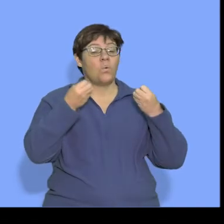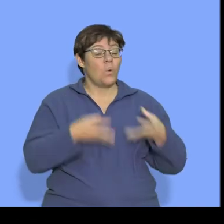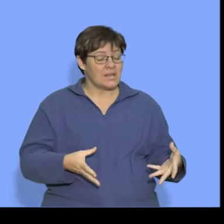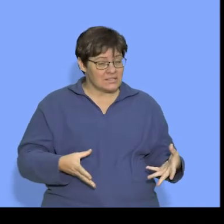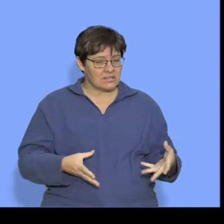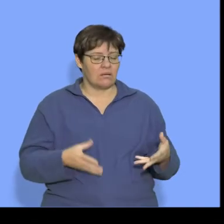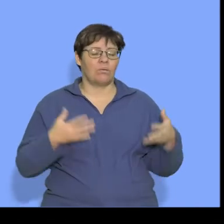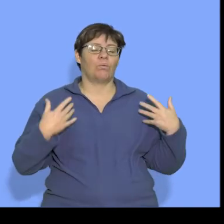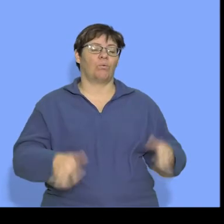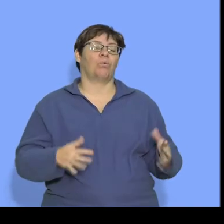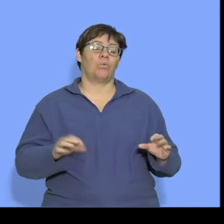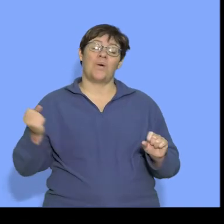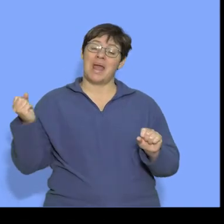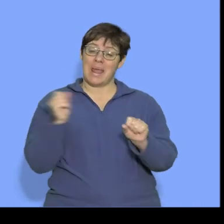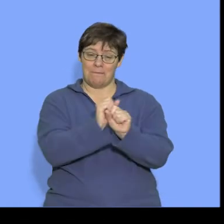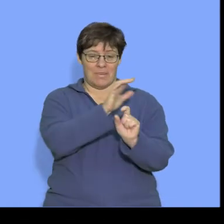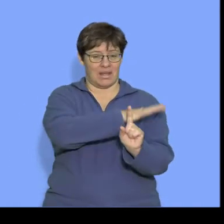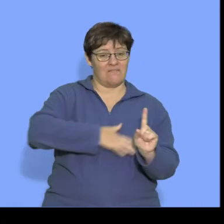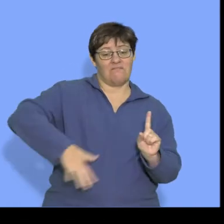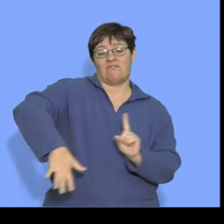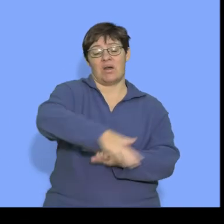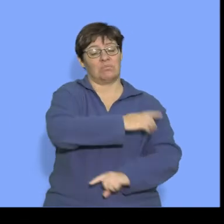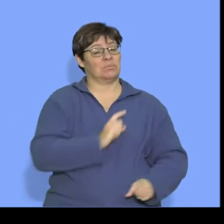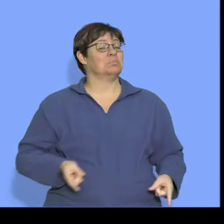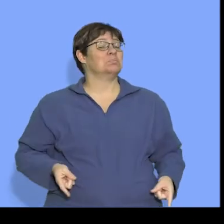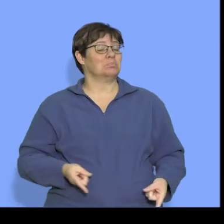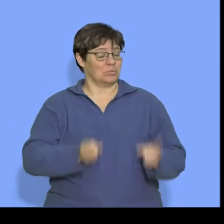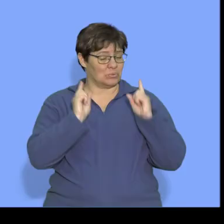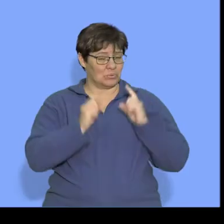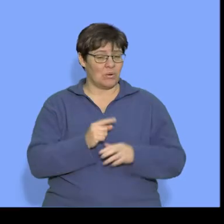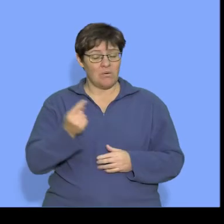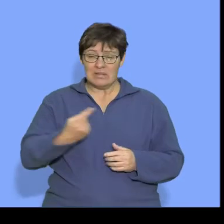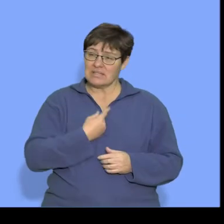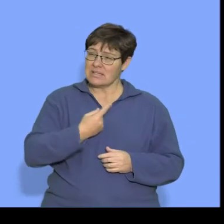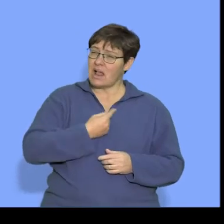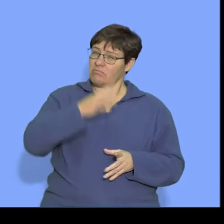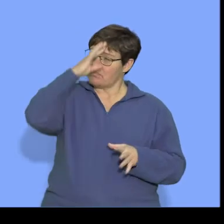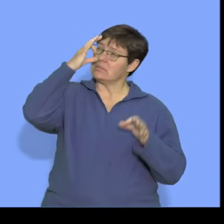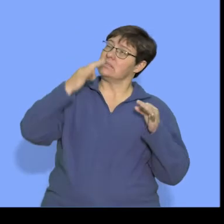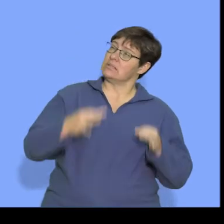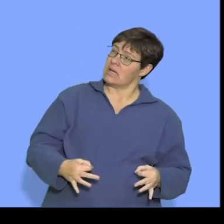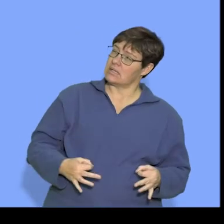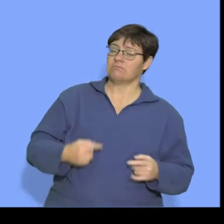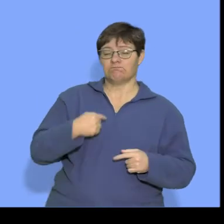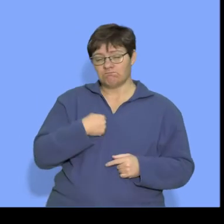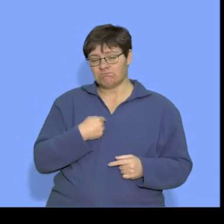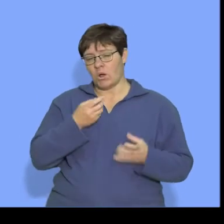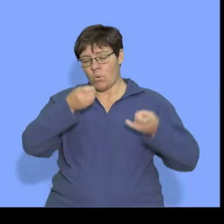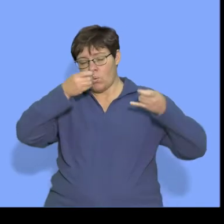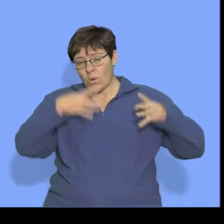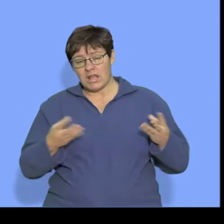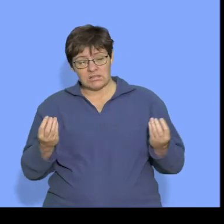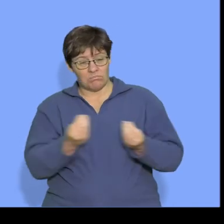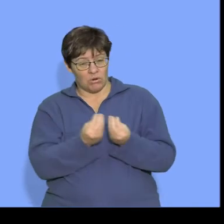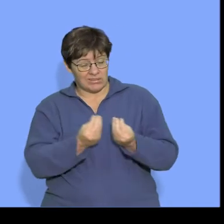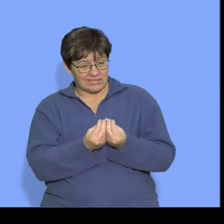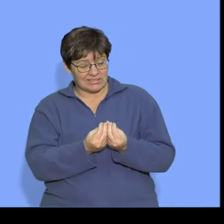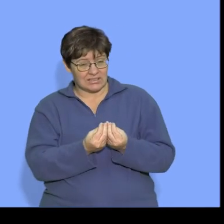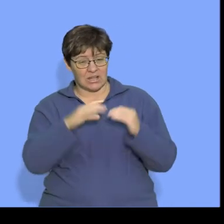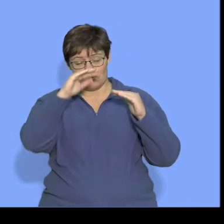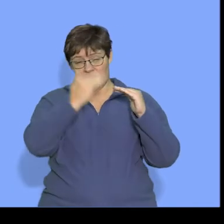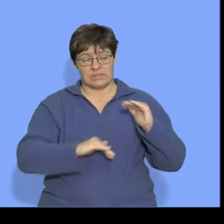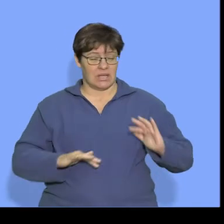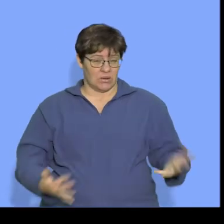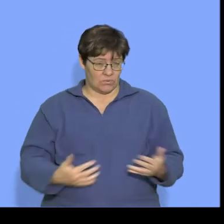significant impact on the environment. We need to take a conscious decision as to how we reduce the waste production, firstly, and second,